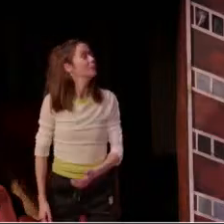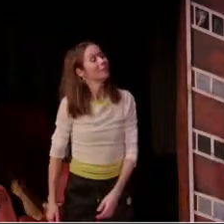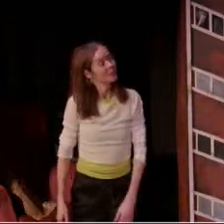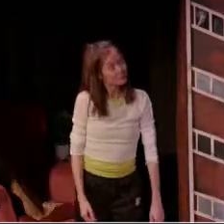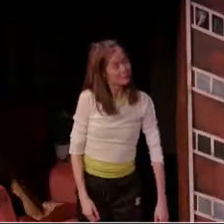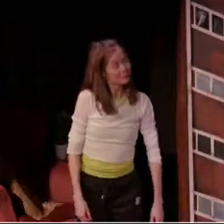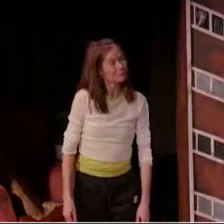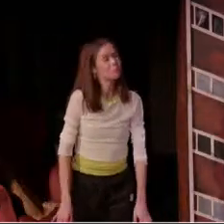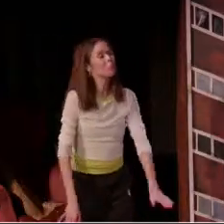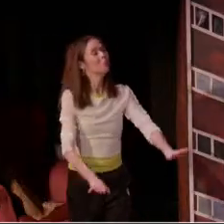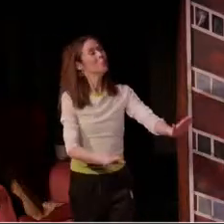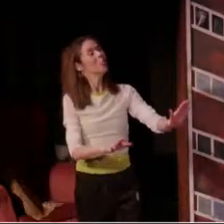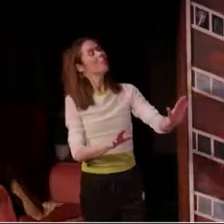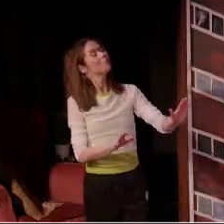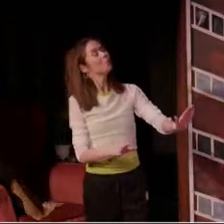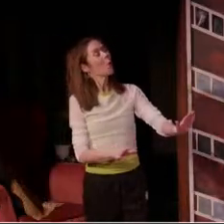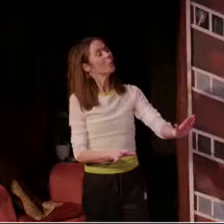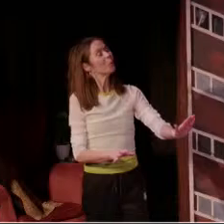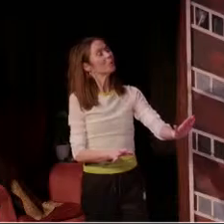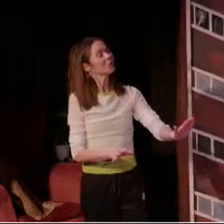Fortunate perdita.